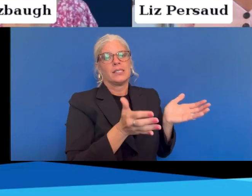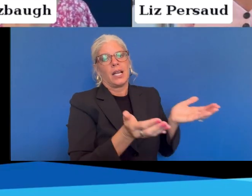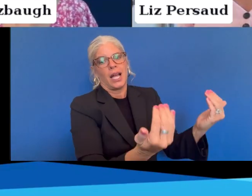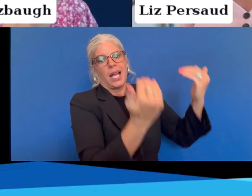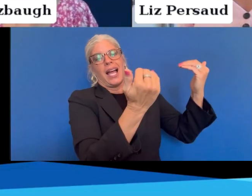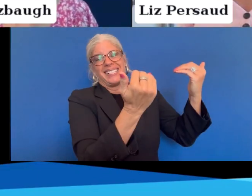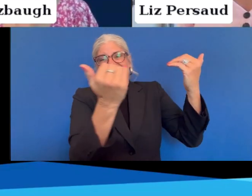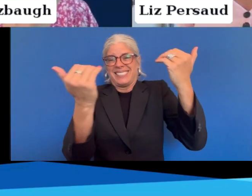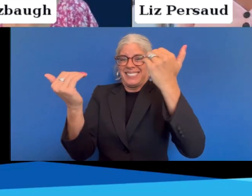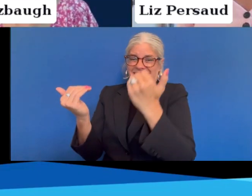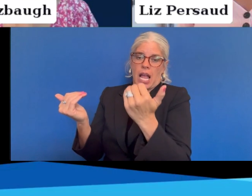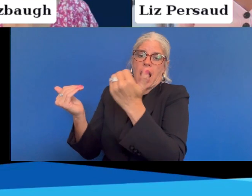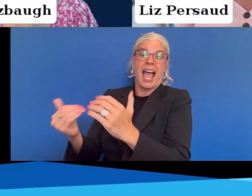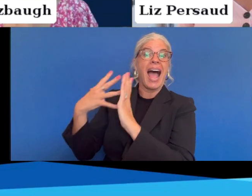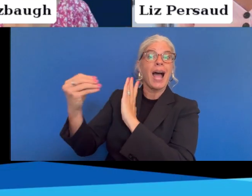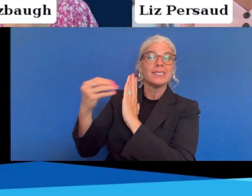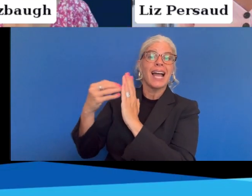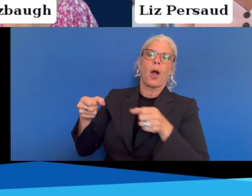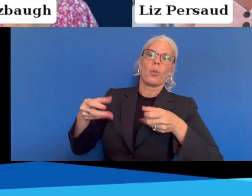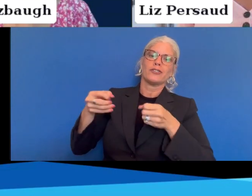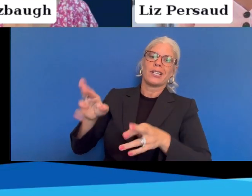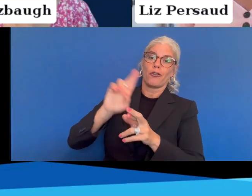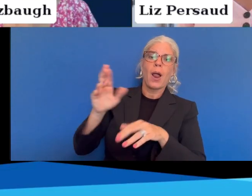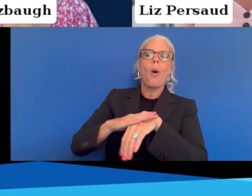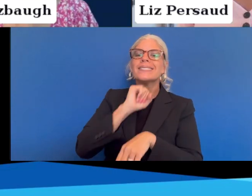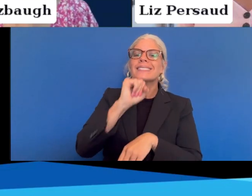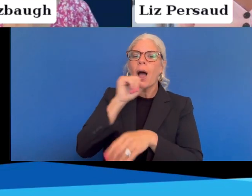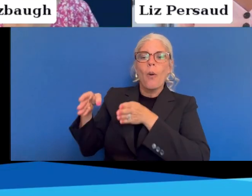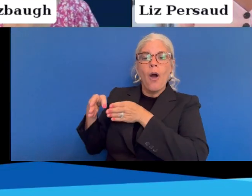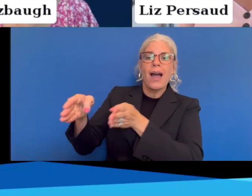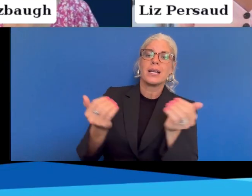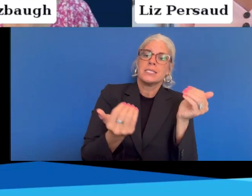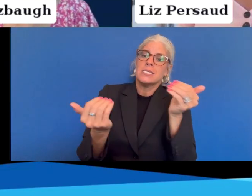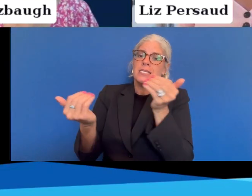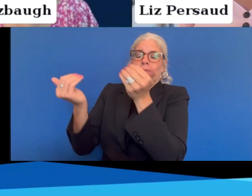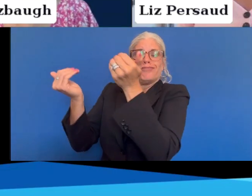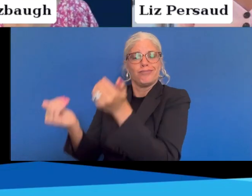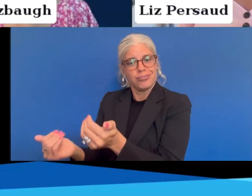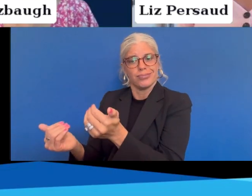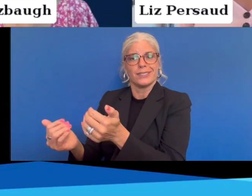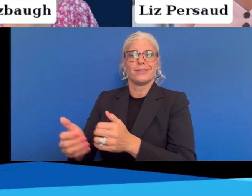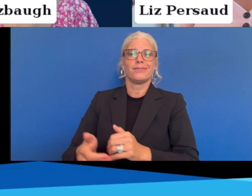to get me on the table. To get me out, he actually just put my wheelchair